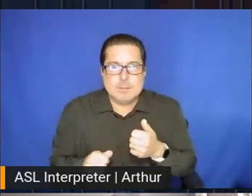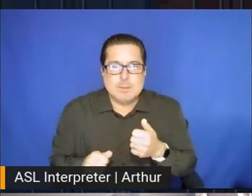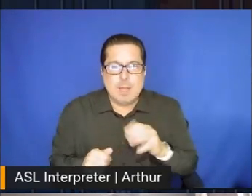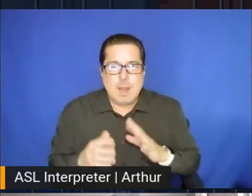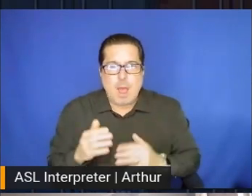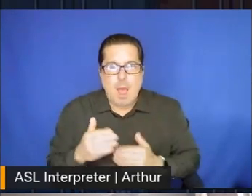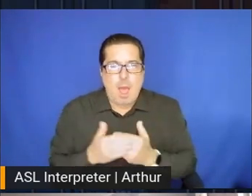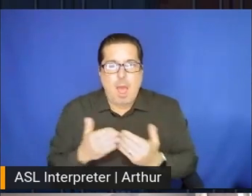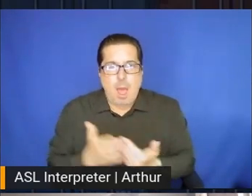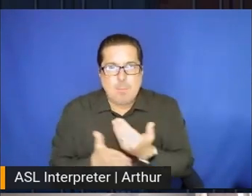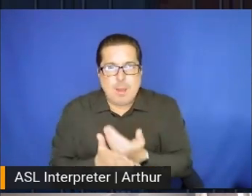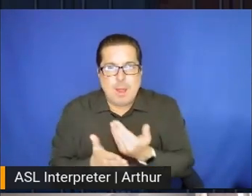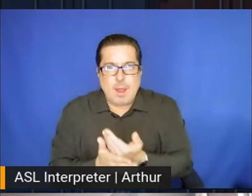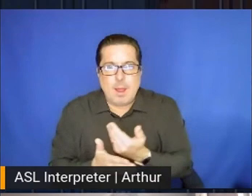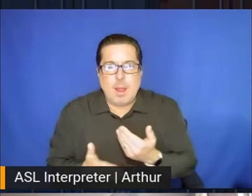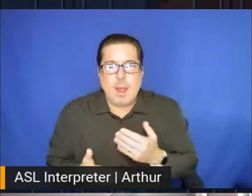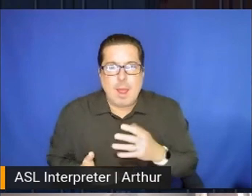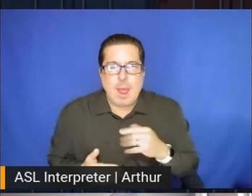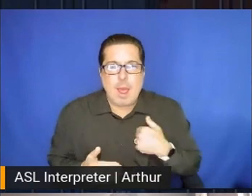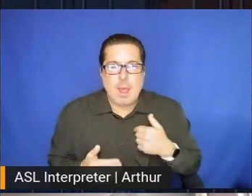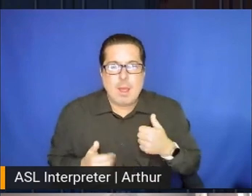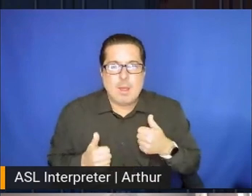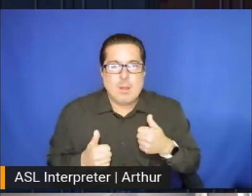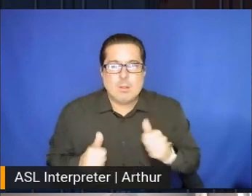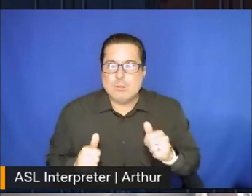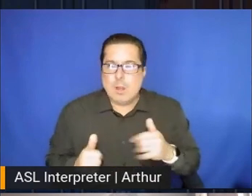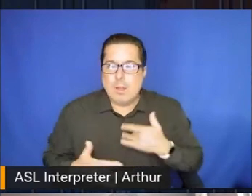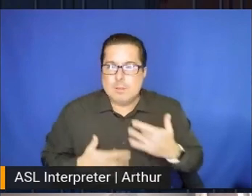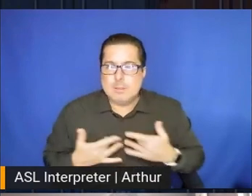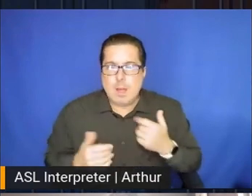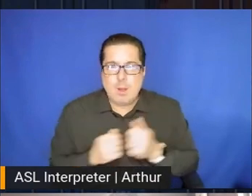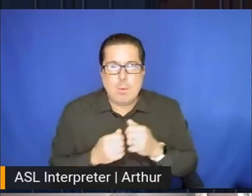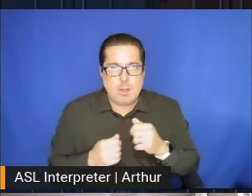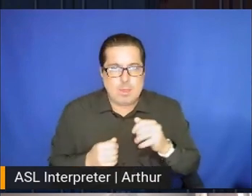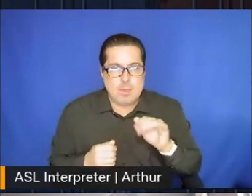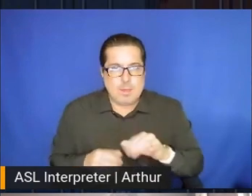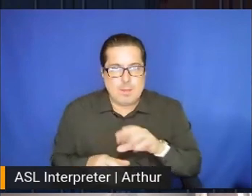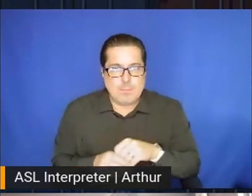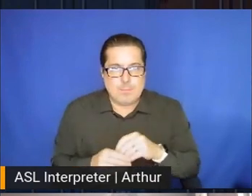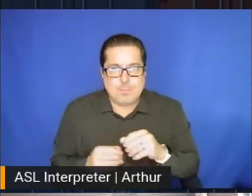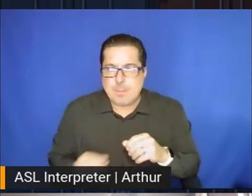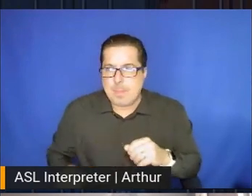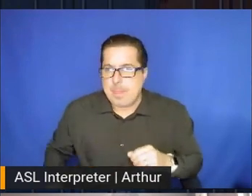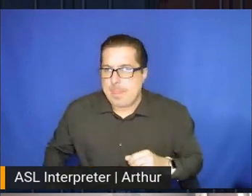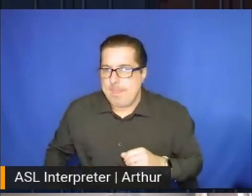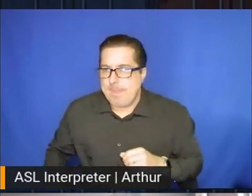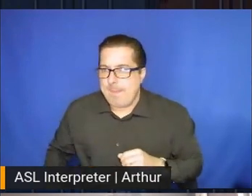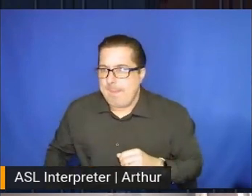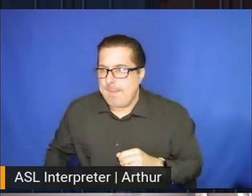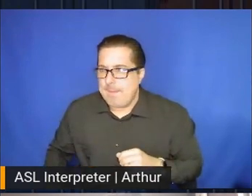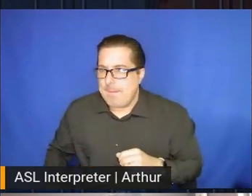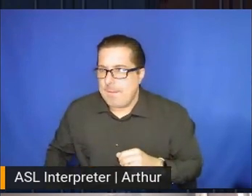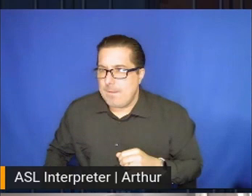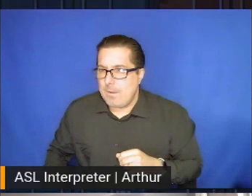So I'm excited about the demo that Ellie has prepared and is going to show us. And